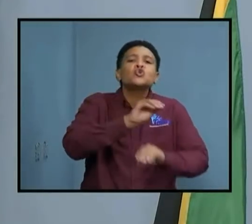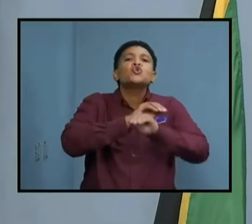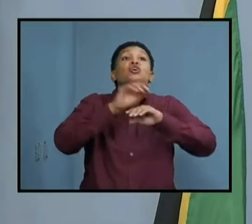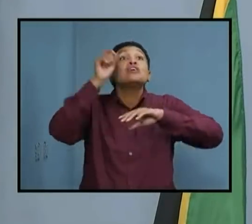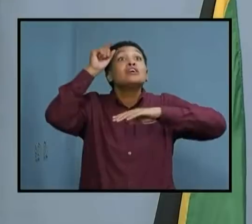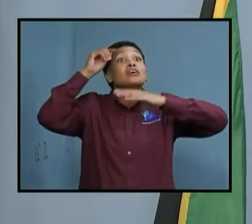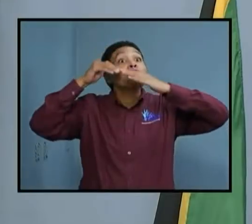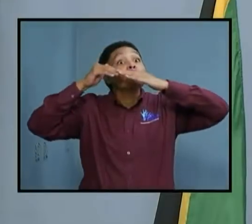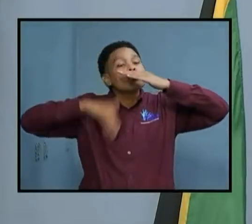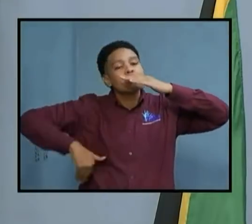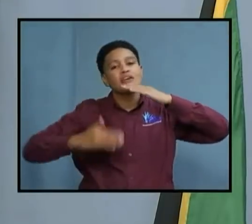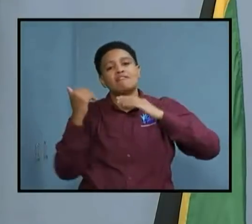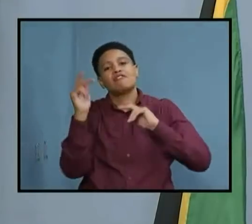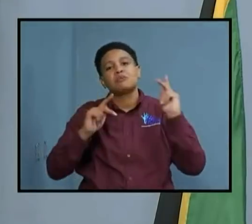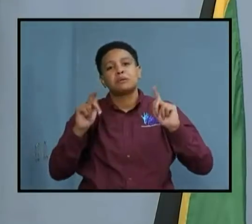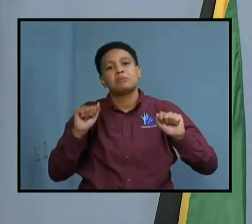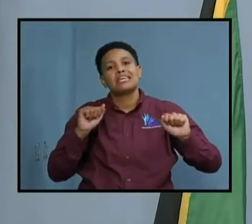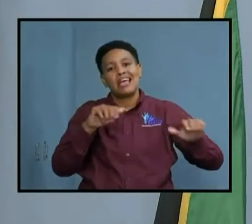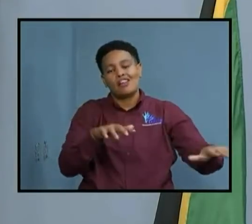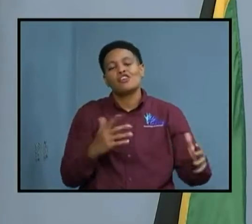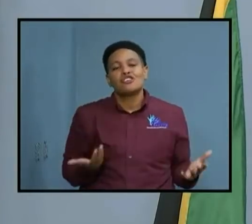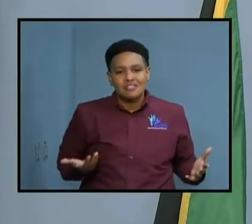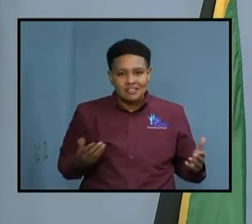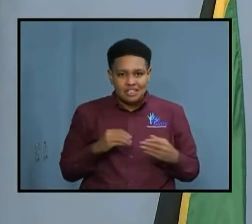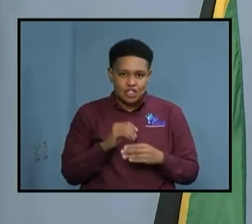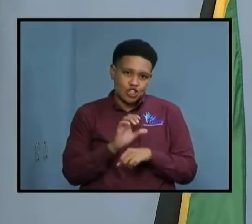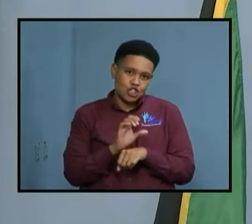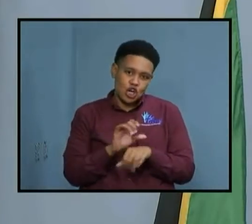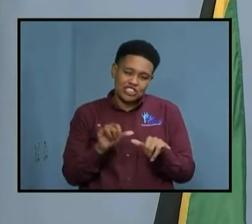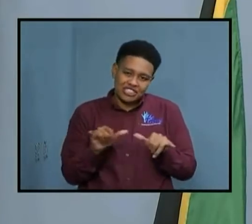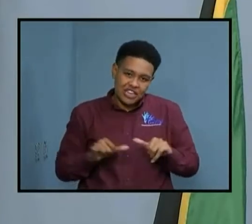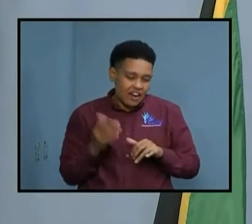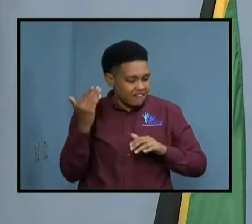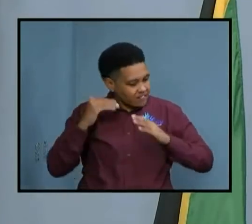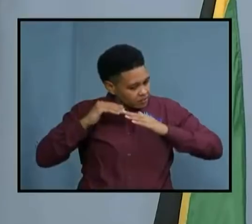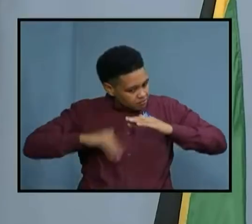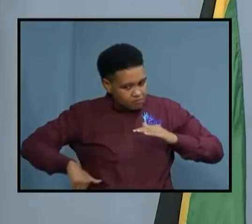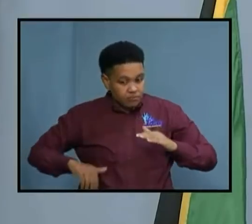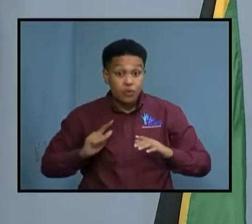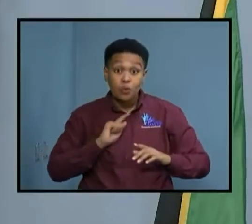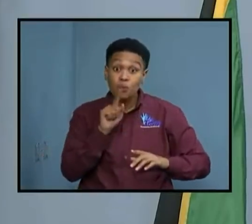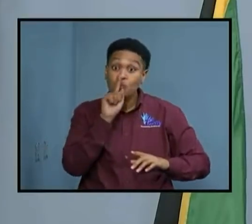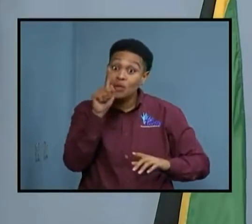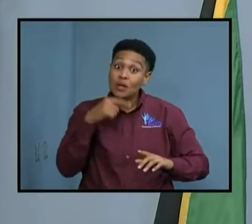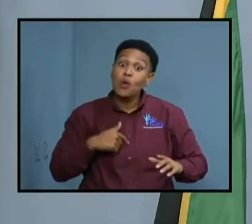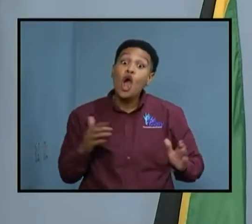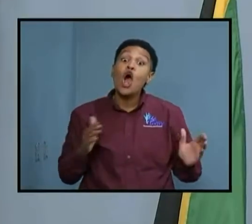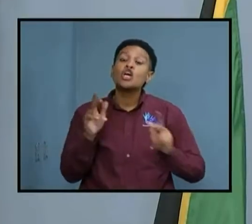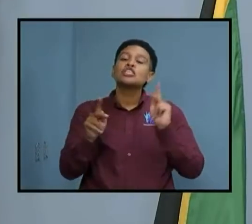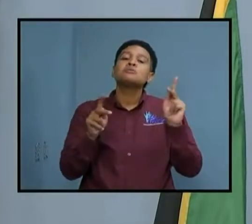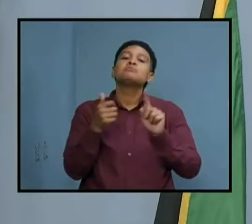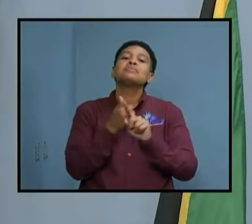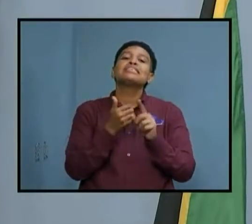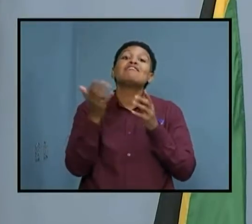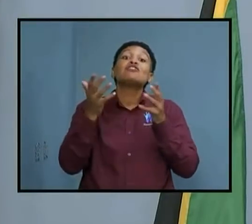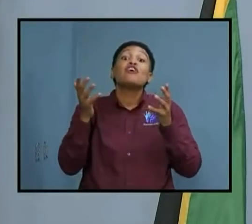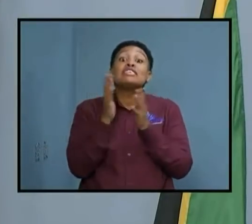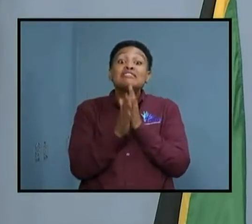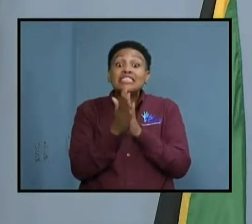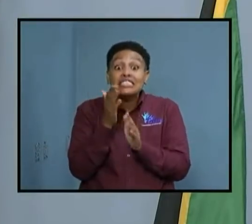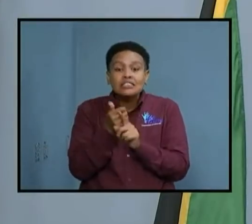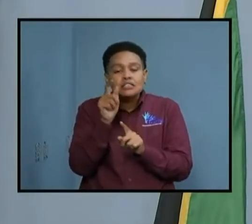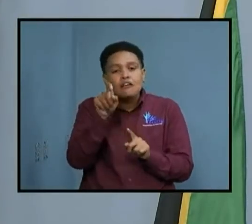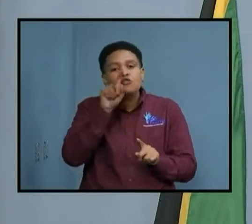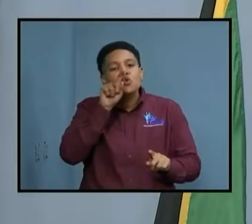more than 15 persons gathered in the churchyard. And in fact, we are encouraging people that as the service is over, they